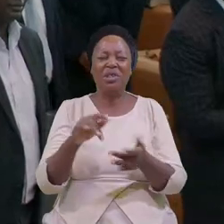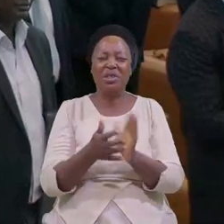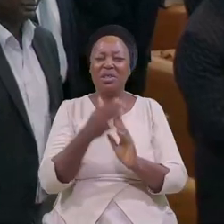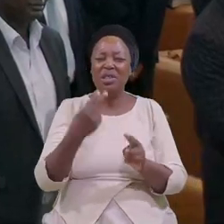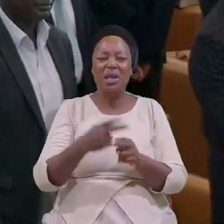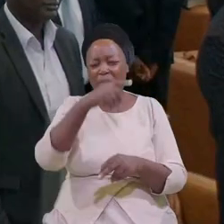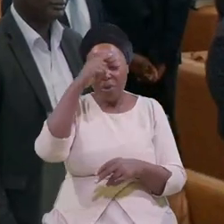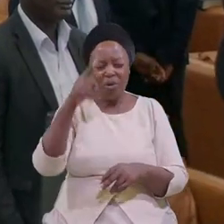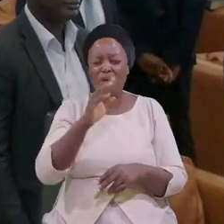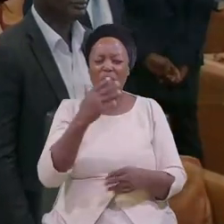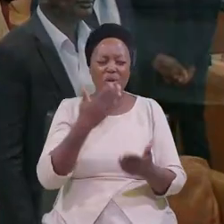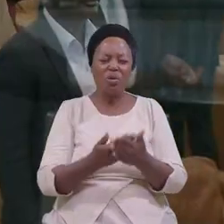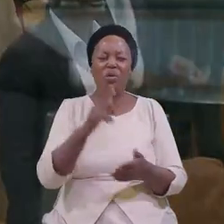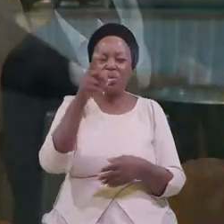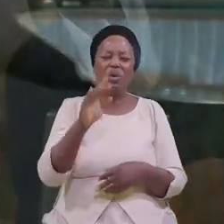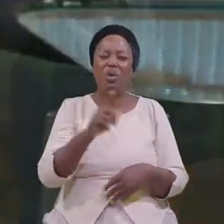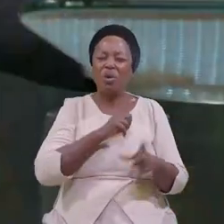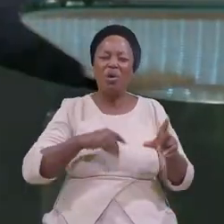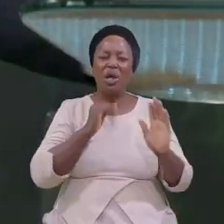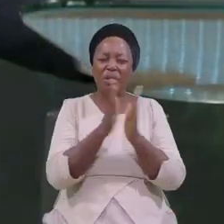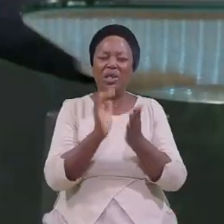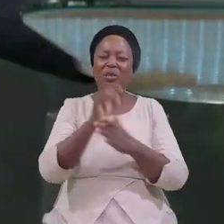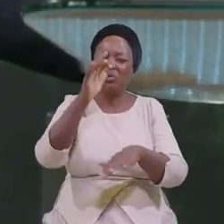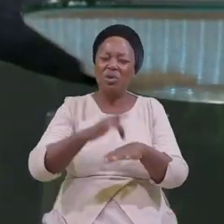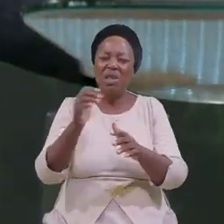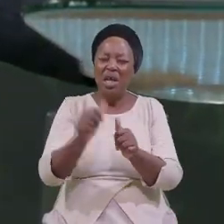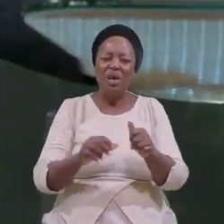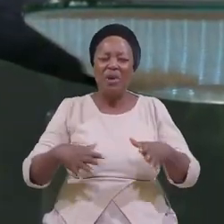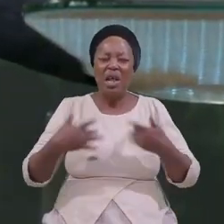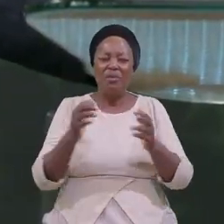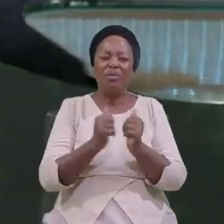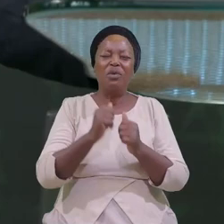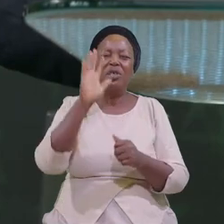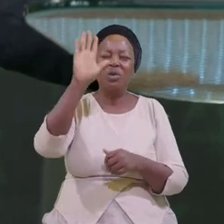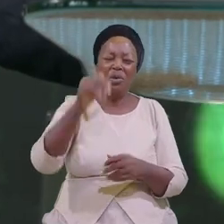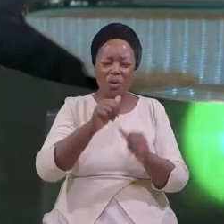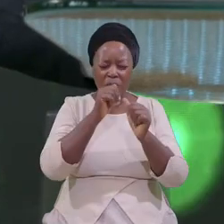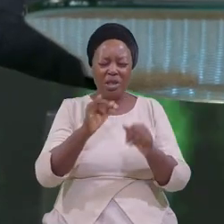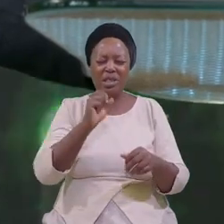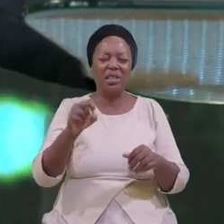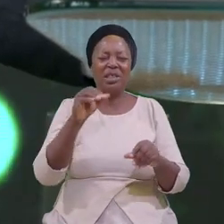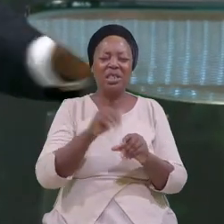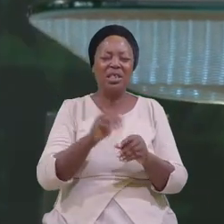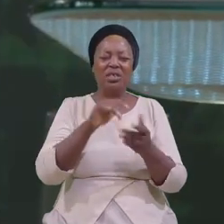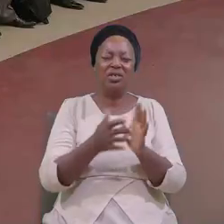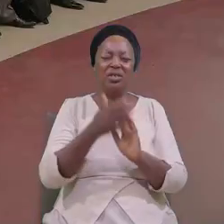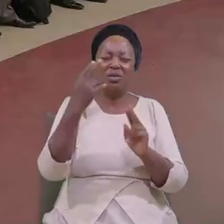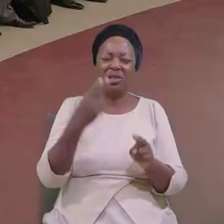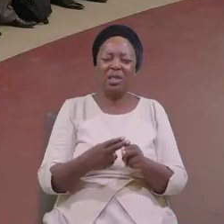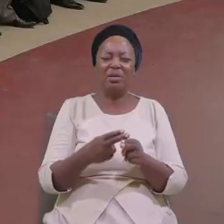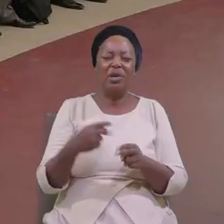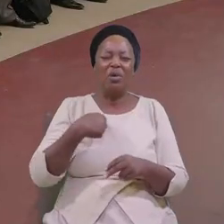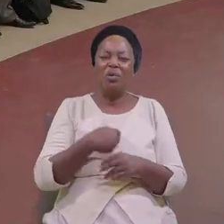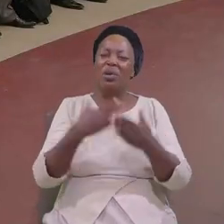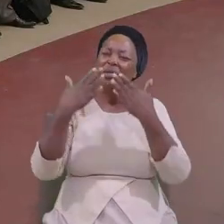God, I pray. You touch every life with your blessing in Jesus' name. We